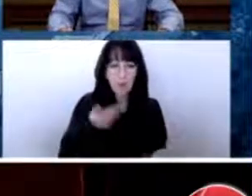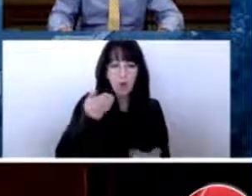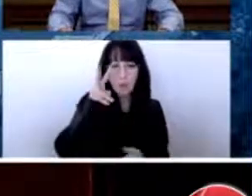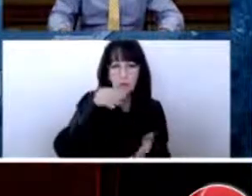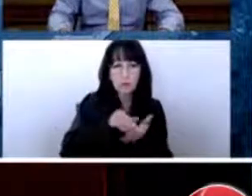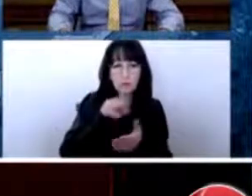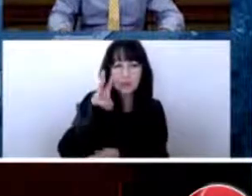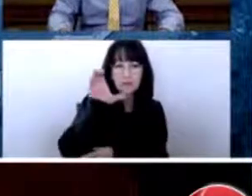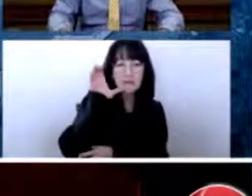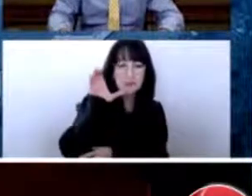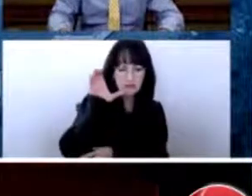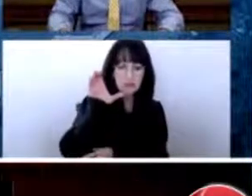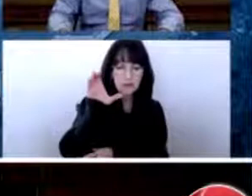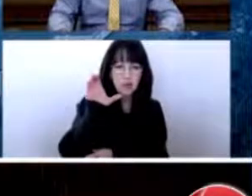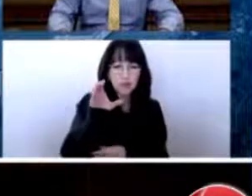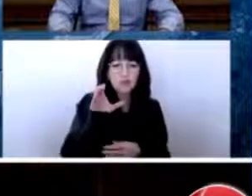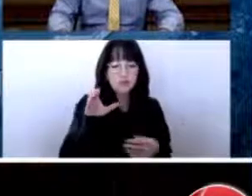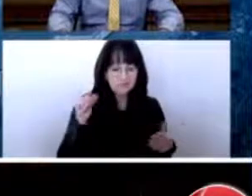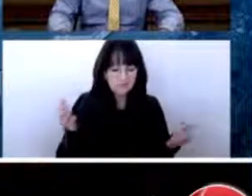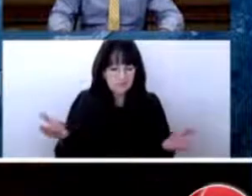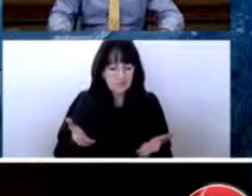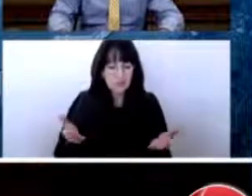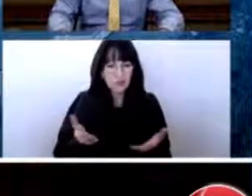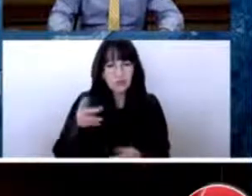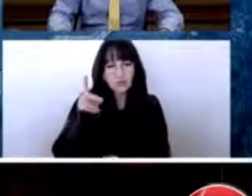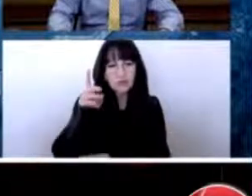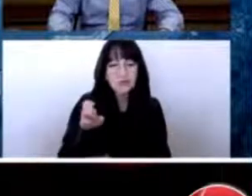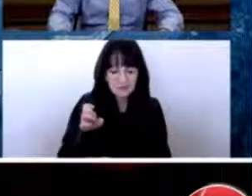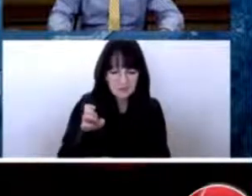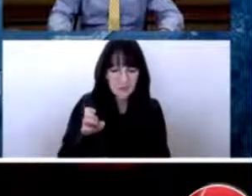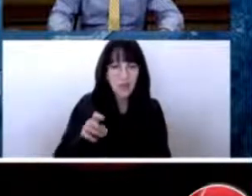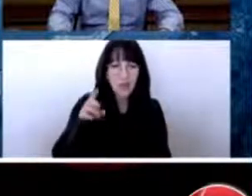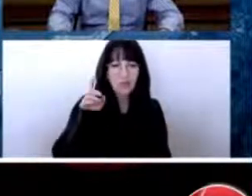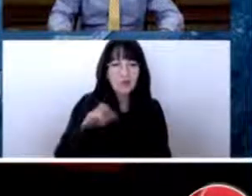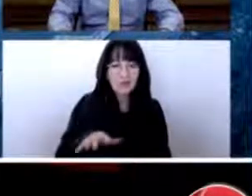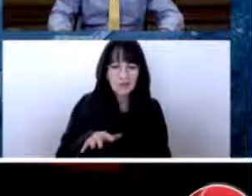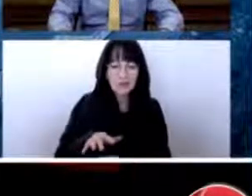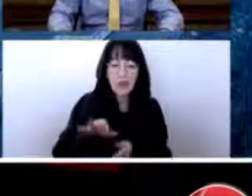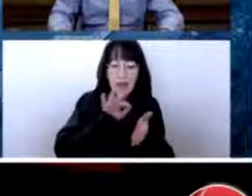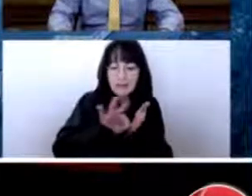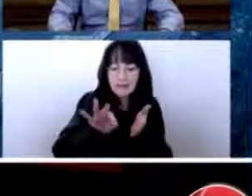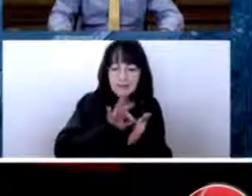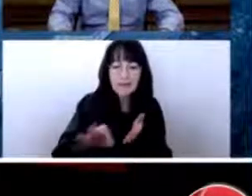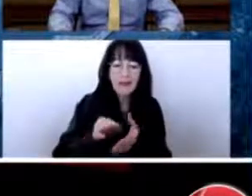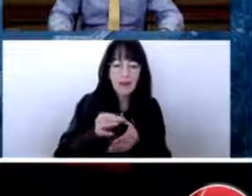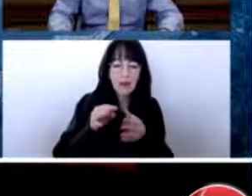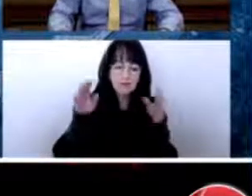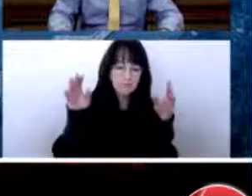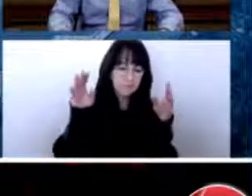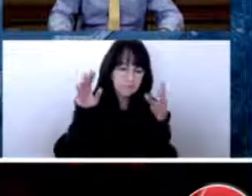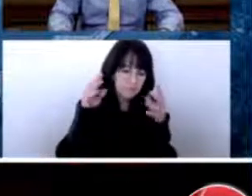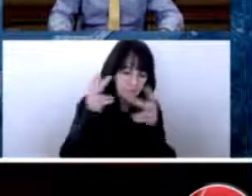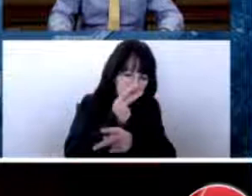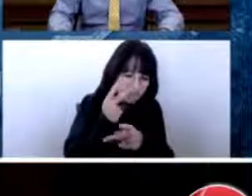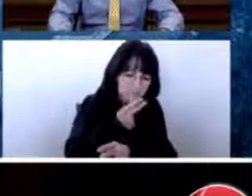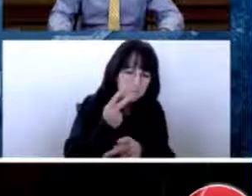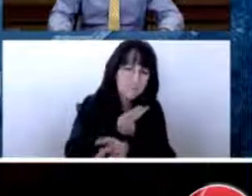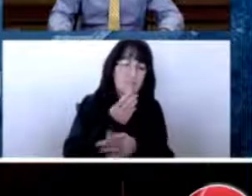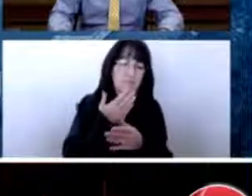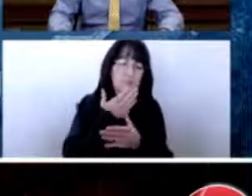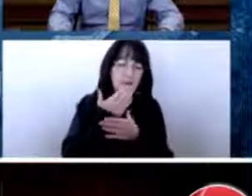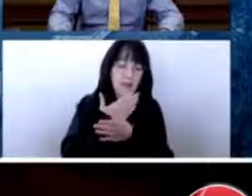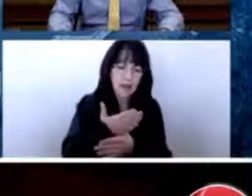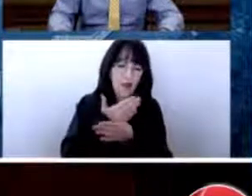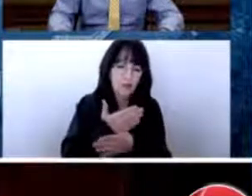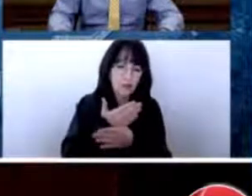That's significantly higher than it's been in most of the time through the pandemic. And it is in